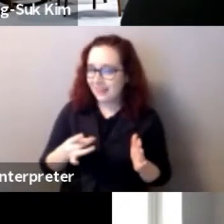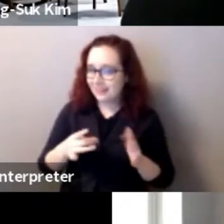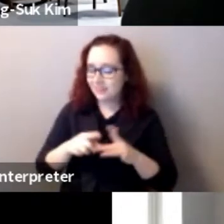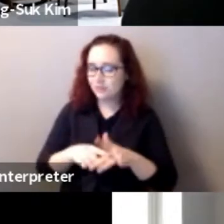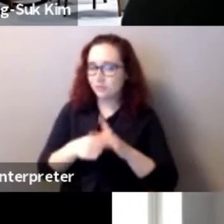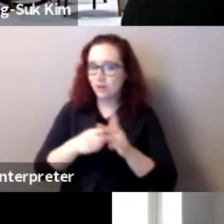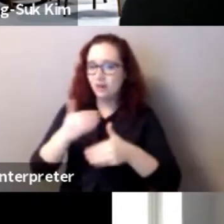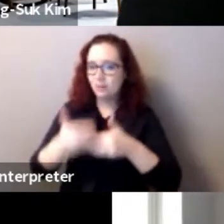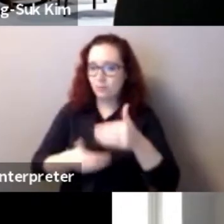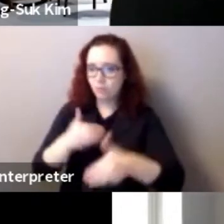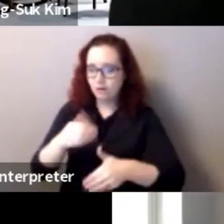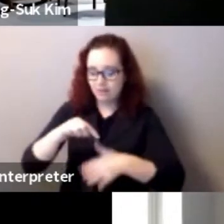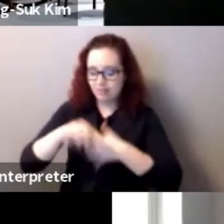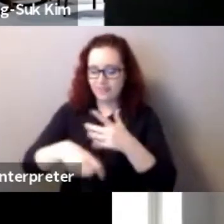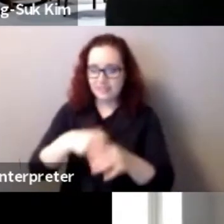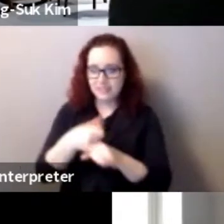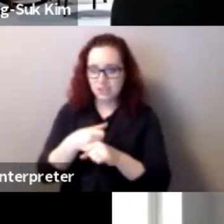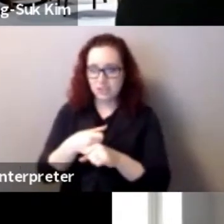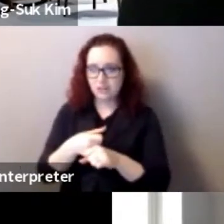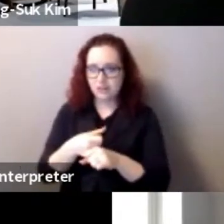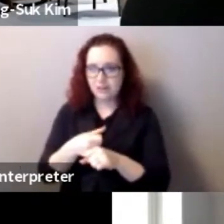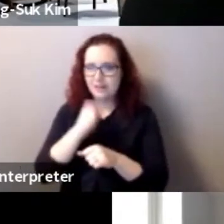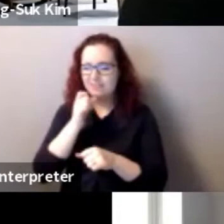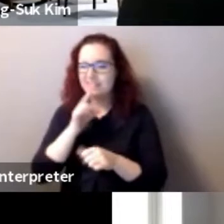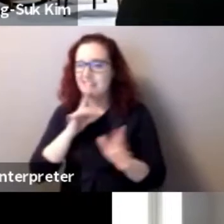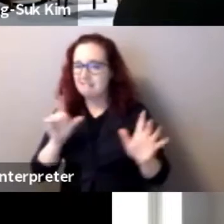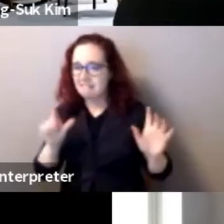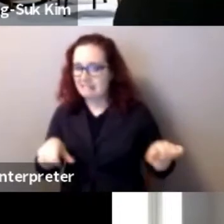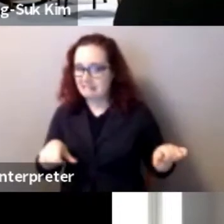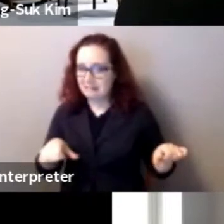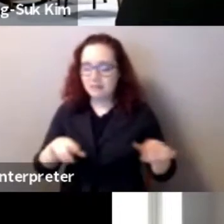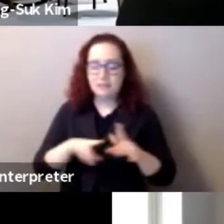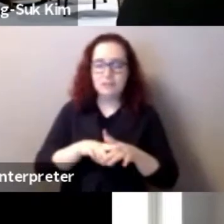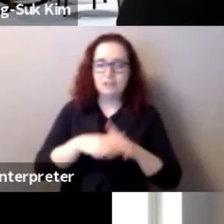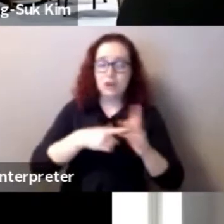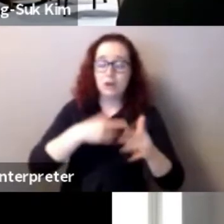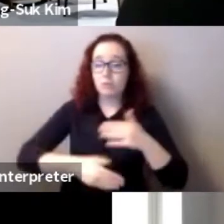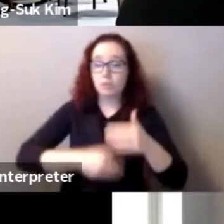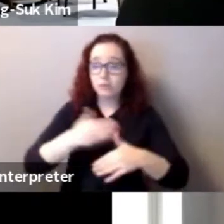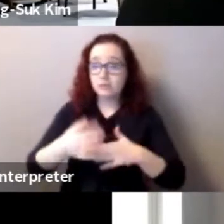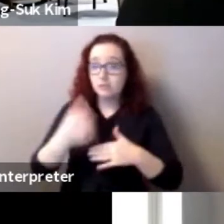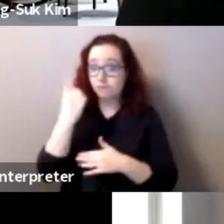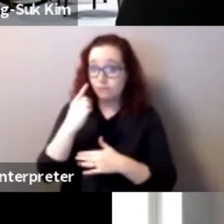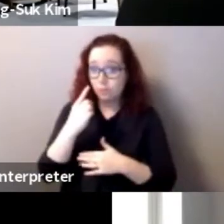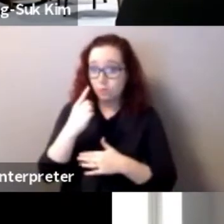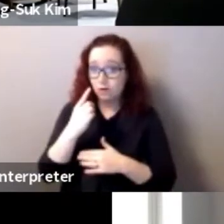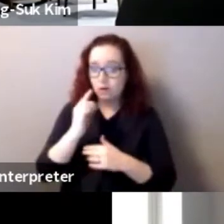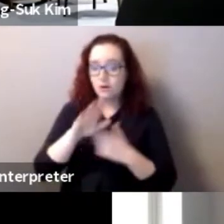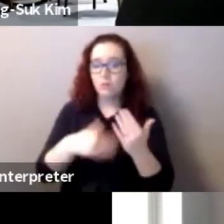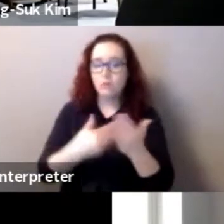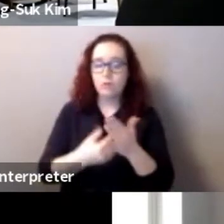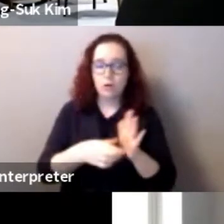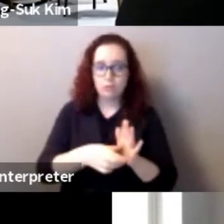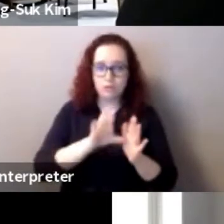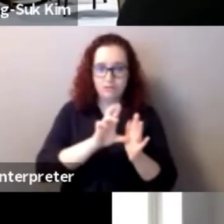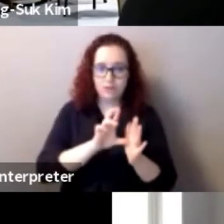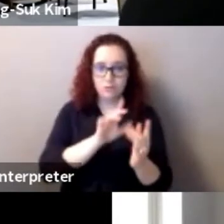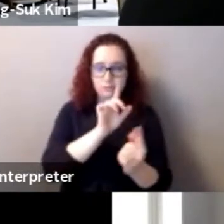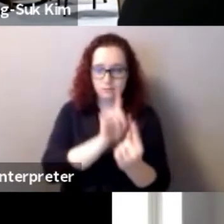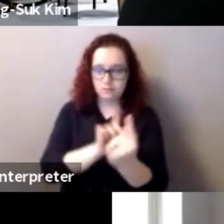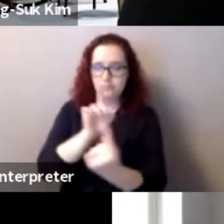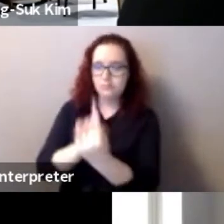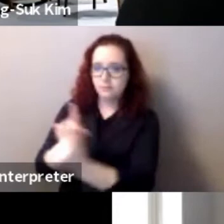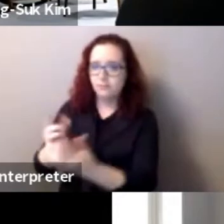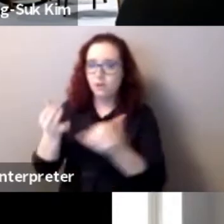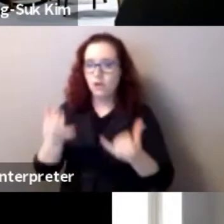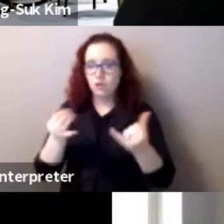year. I'm not sure if we have the bandwidth to do so, but start a process where we actually one by one review with SIGs their current bylaws. Many